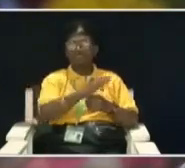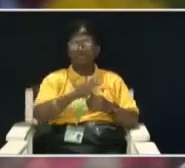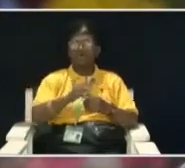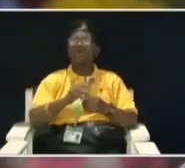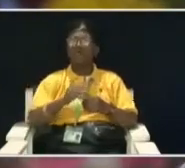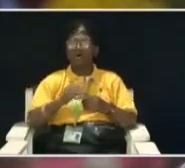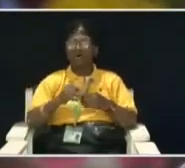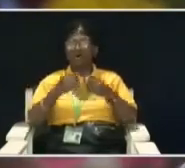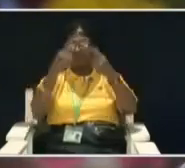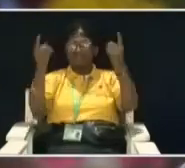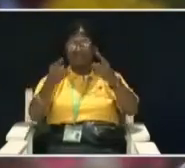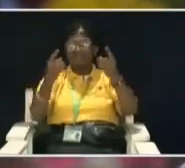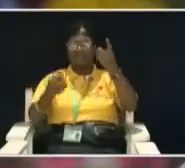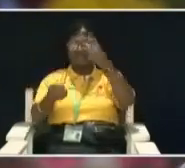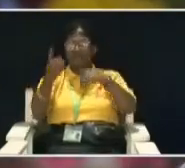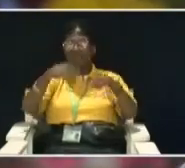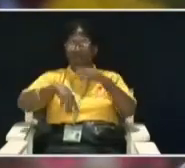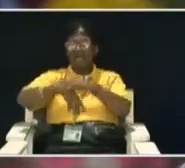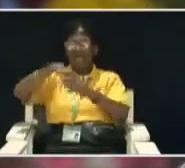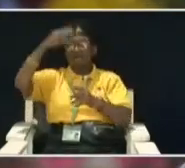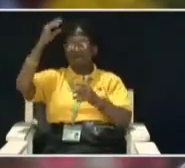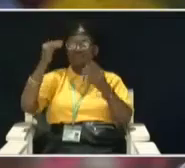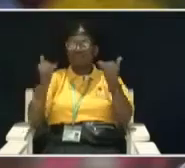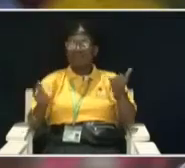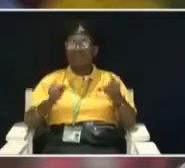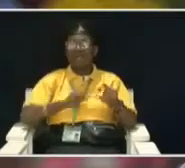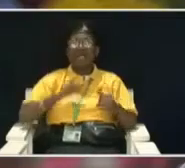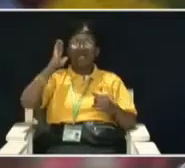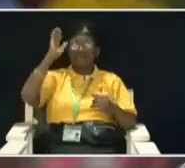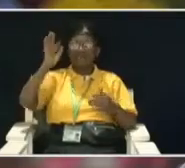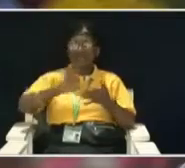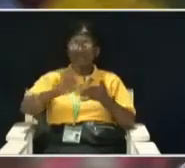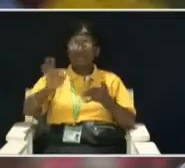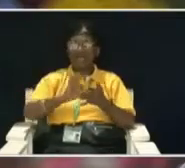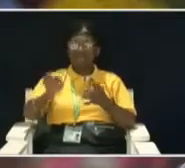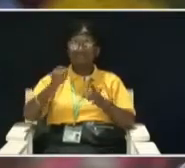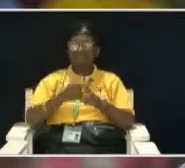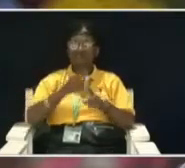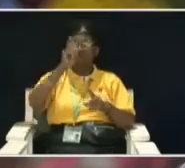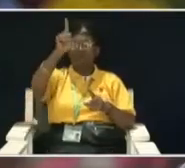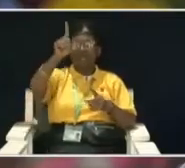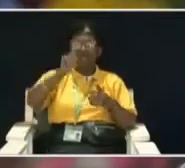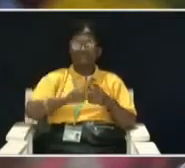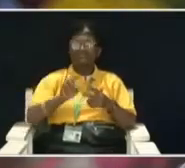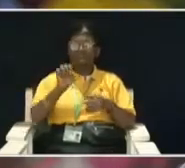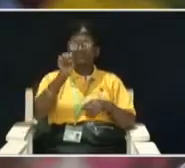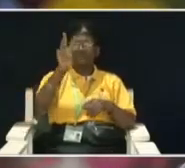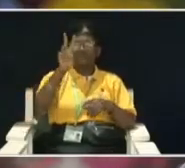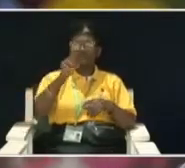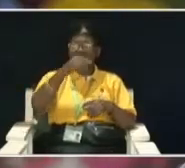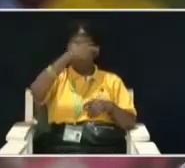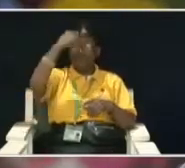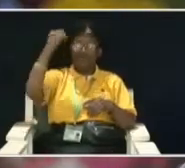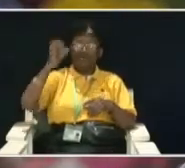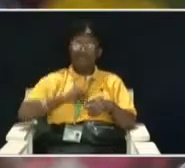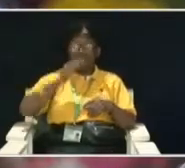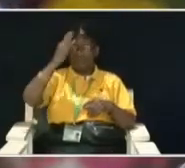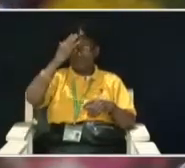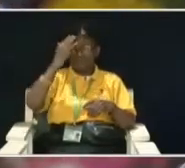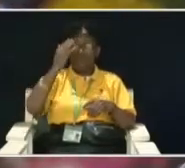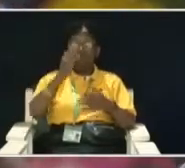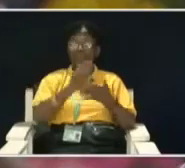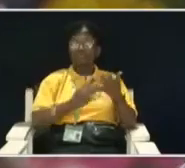1 to 12, because I know some of you will be coming from a very long distance. So